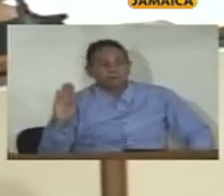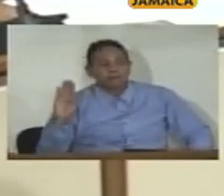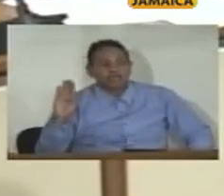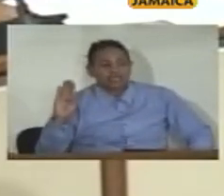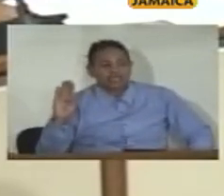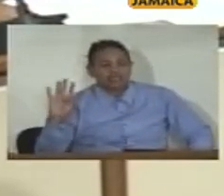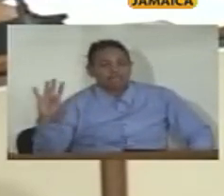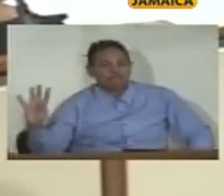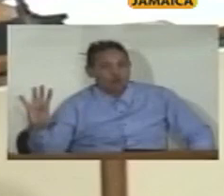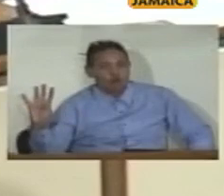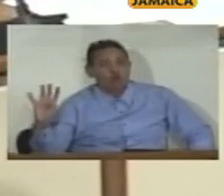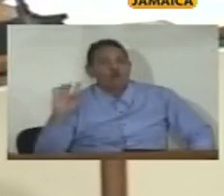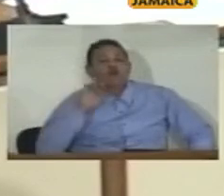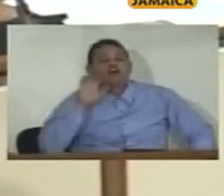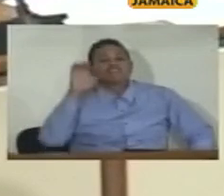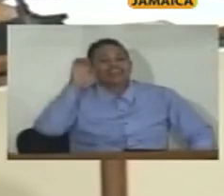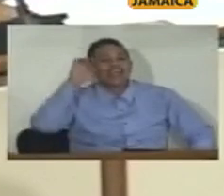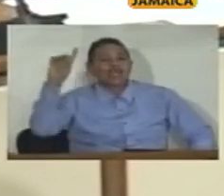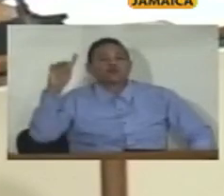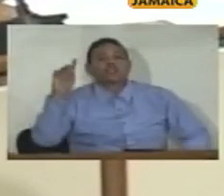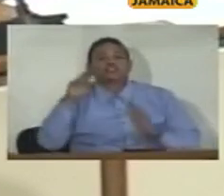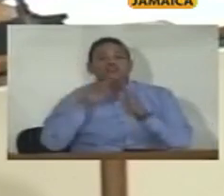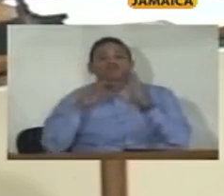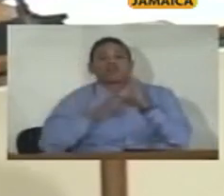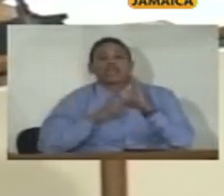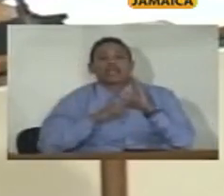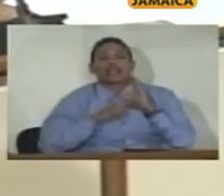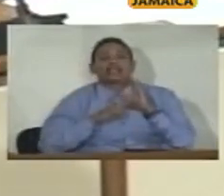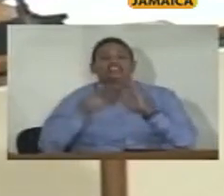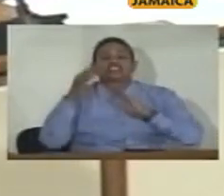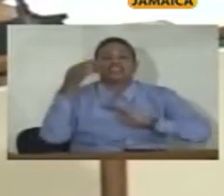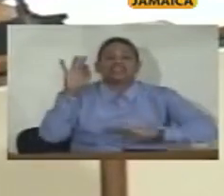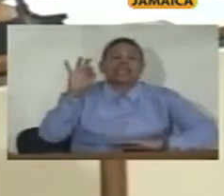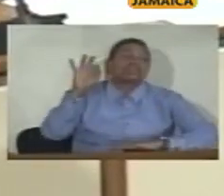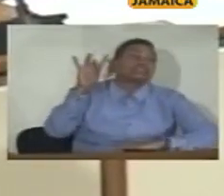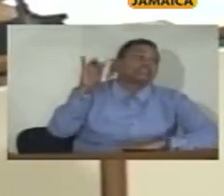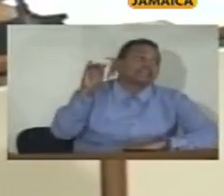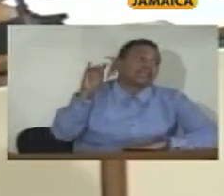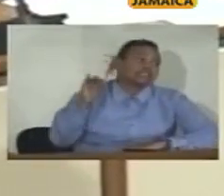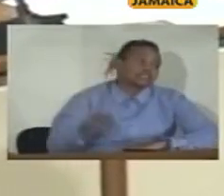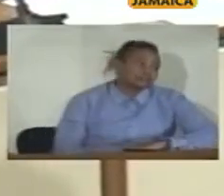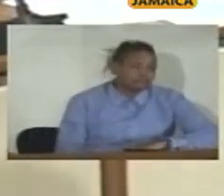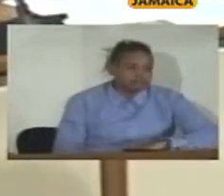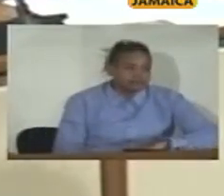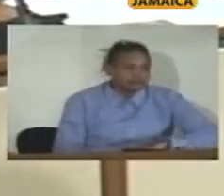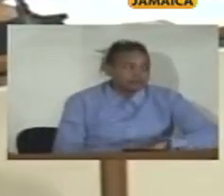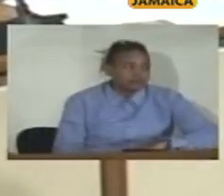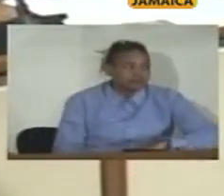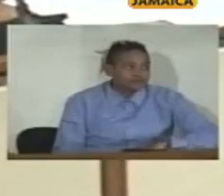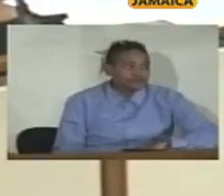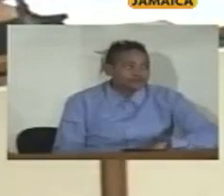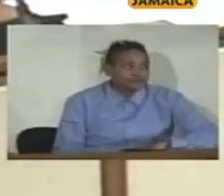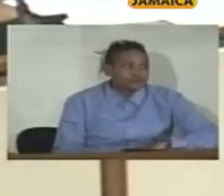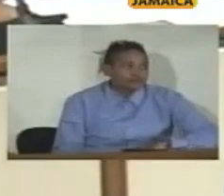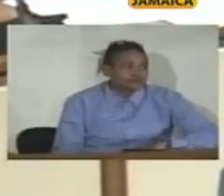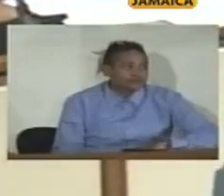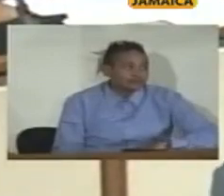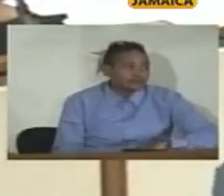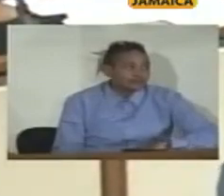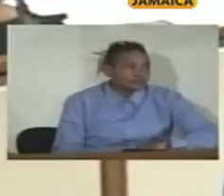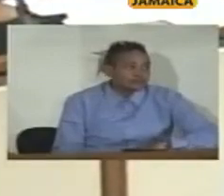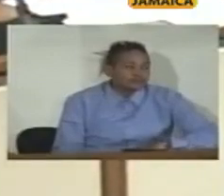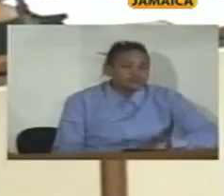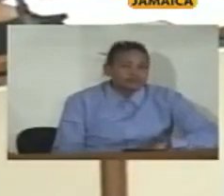57(5)(b)(4) of the Education Regulations 1980. So in effect, what we have here